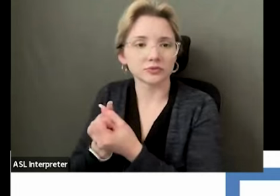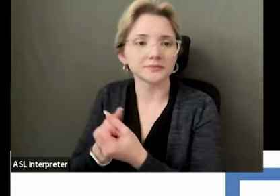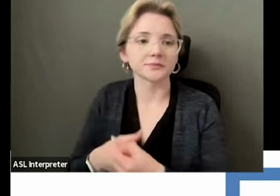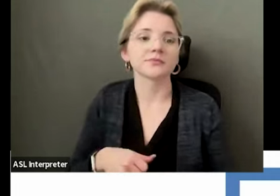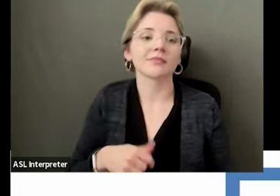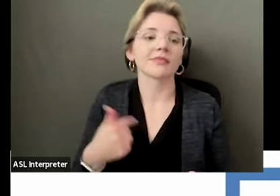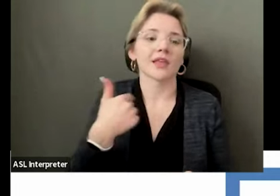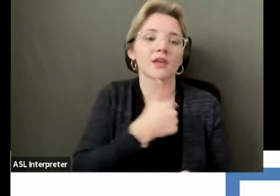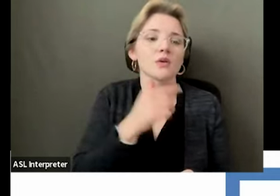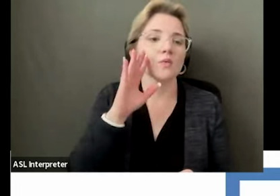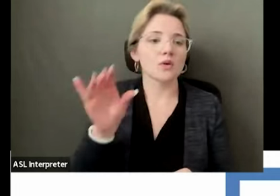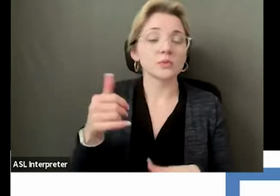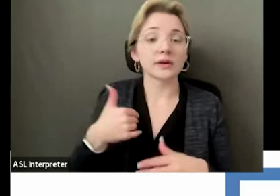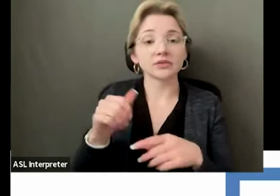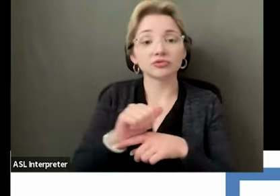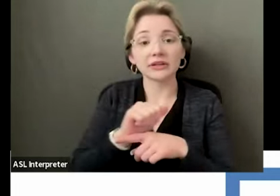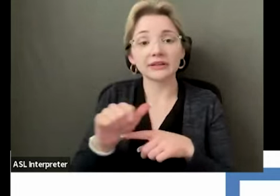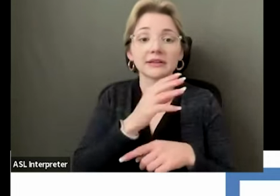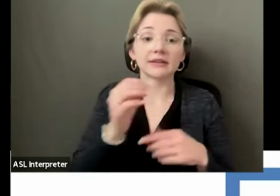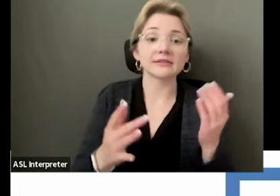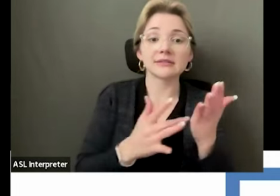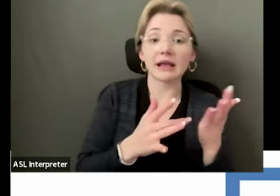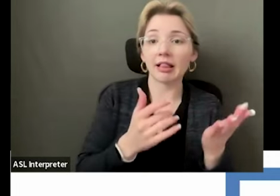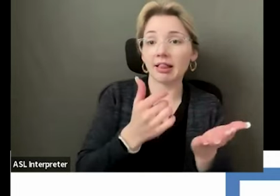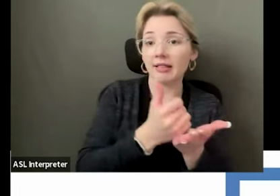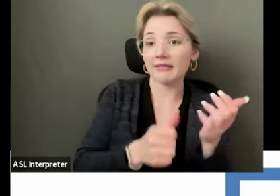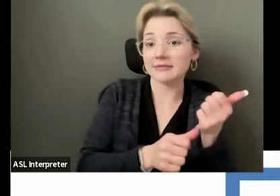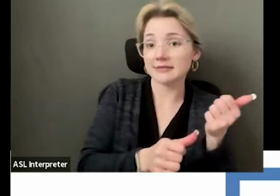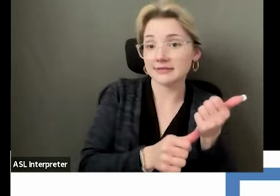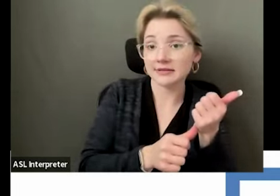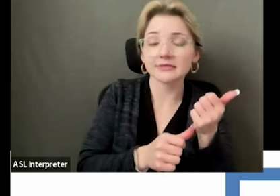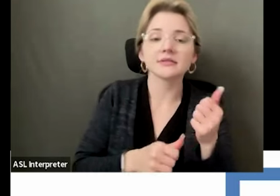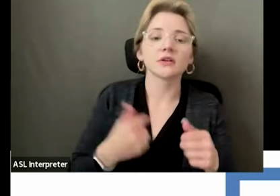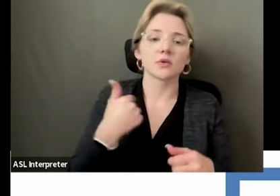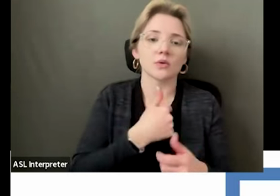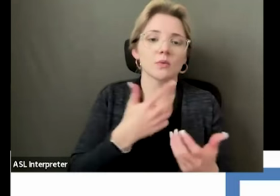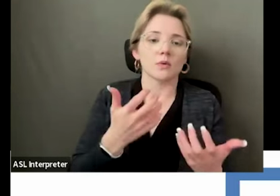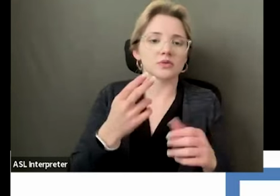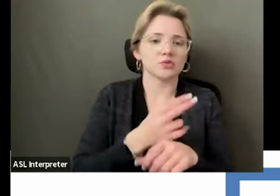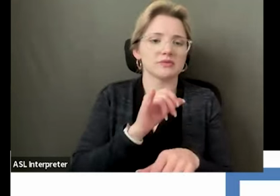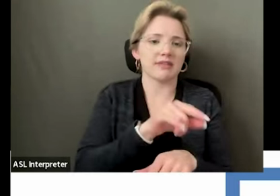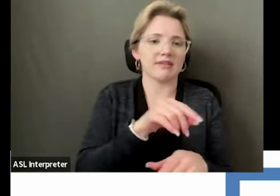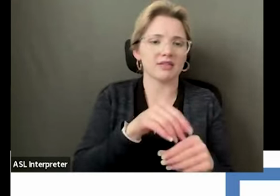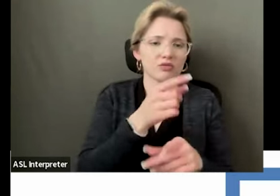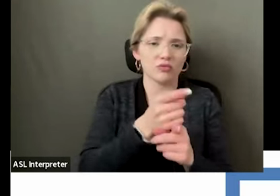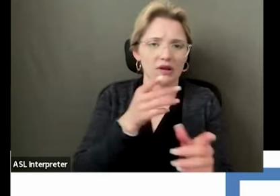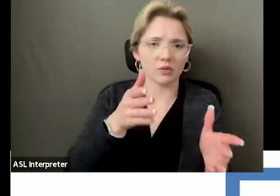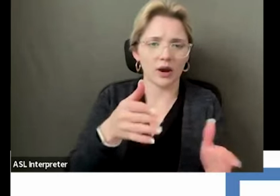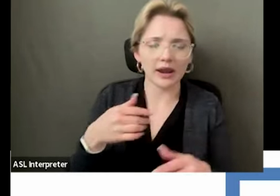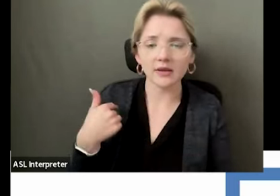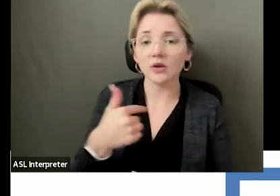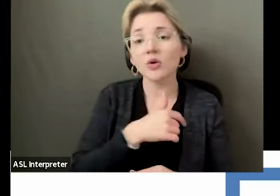using our training and technical assistance to do that. And so we wanted to highlight that here because we also know that these